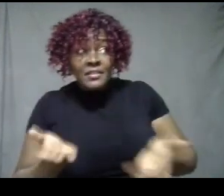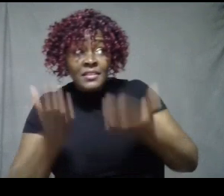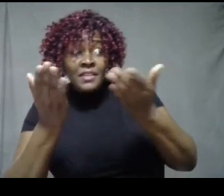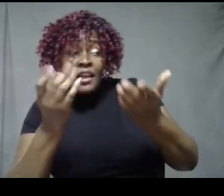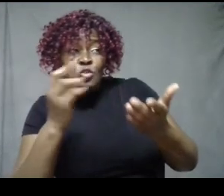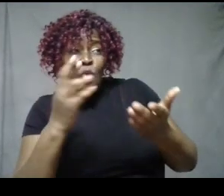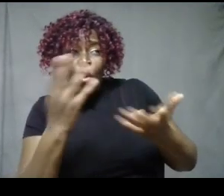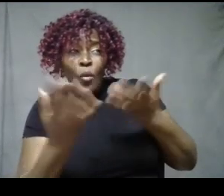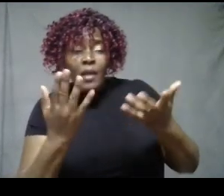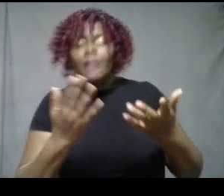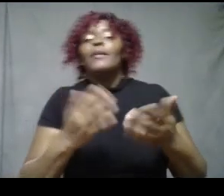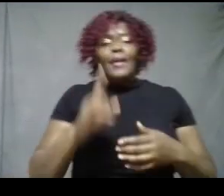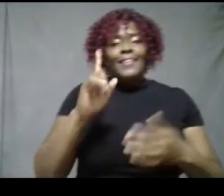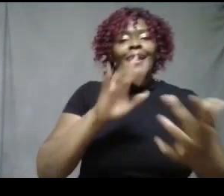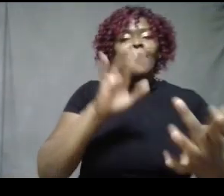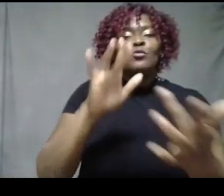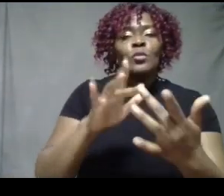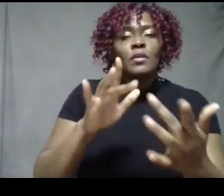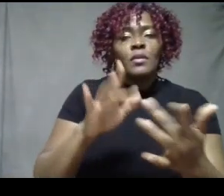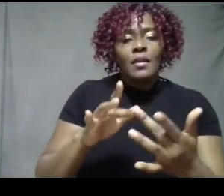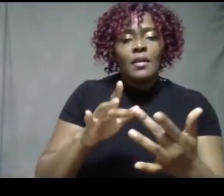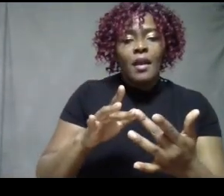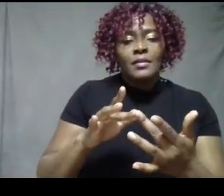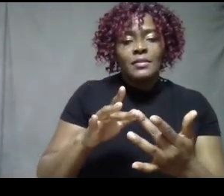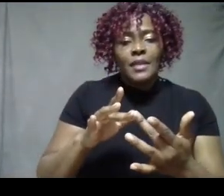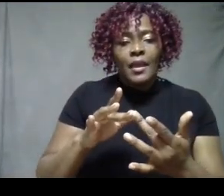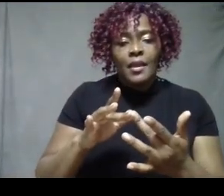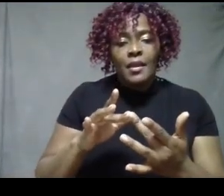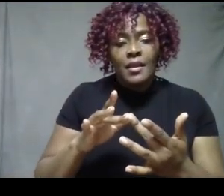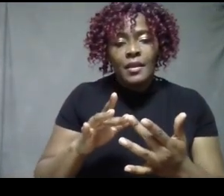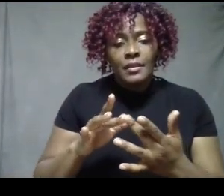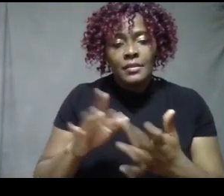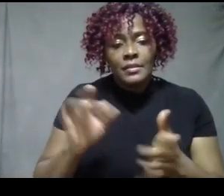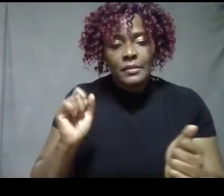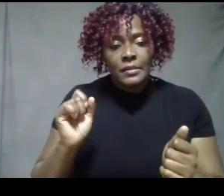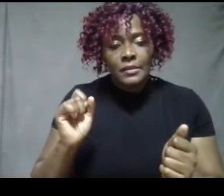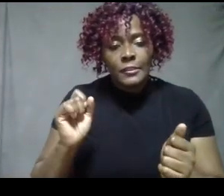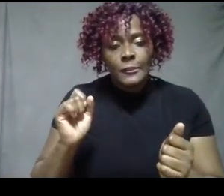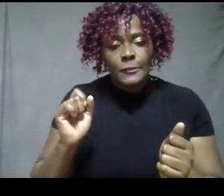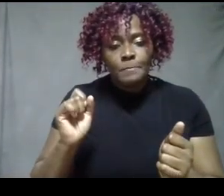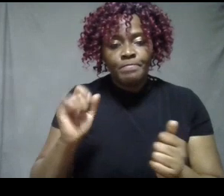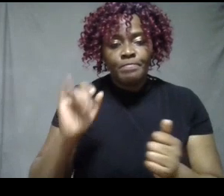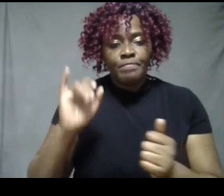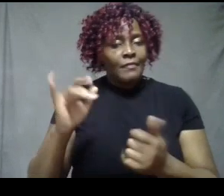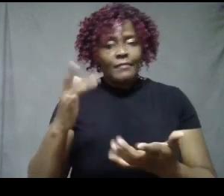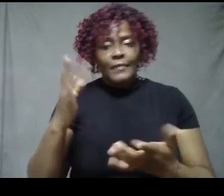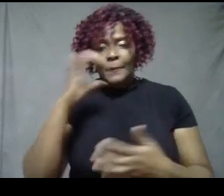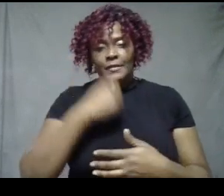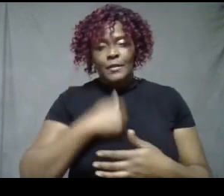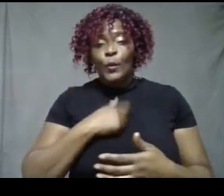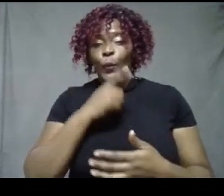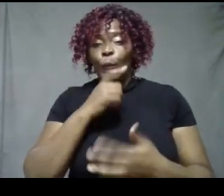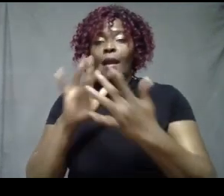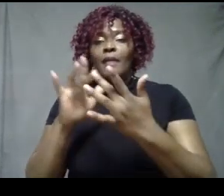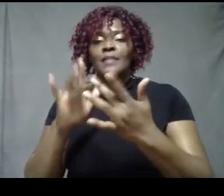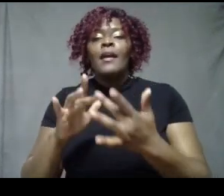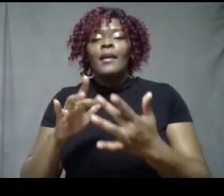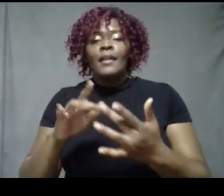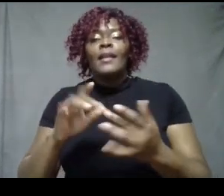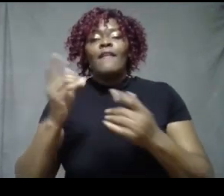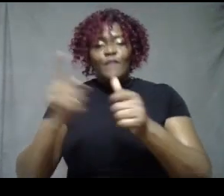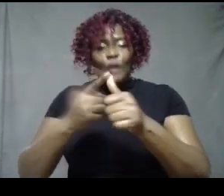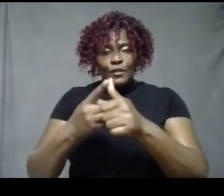appropriate forms. Awesome. Okay. Thank you. Yep, thank you. All right, that concludes administrative. We're now moving on to consent agenda. Are there